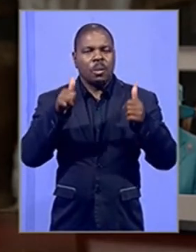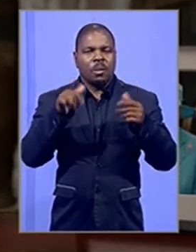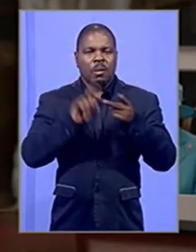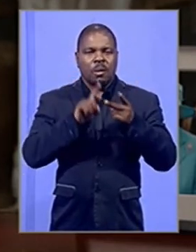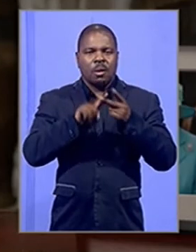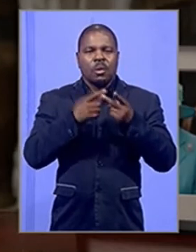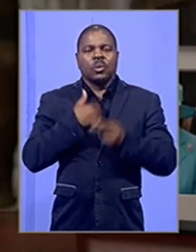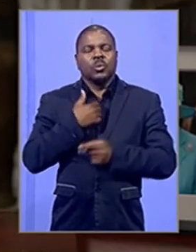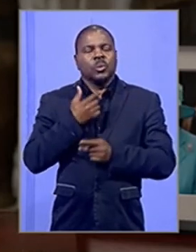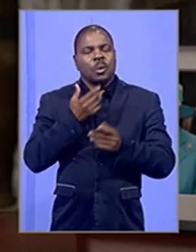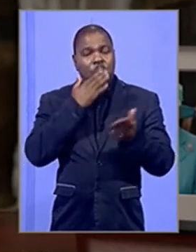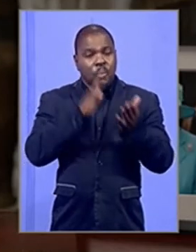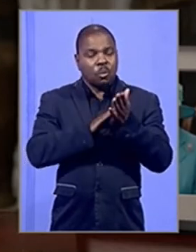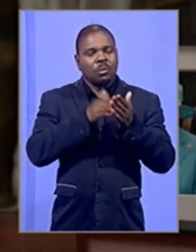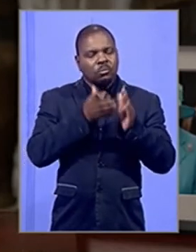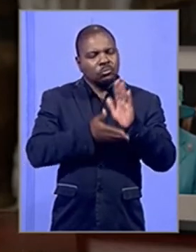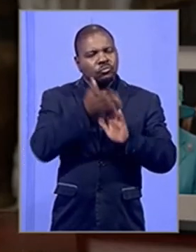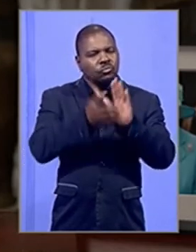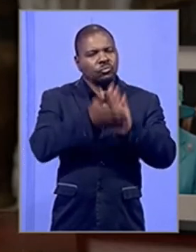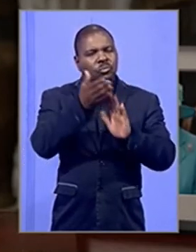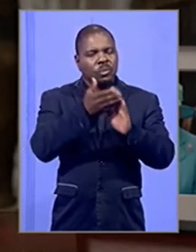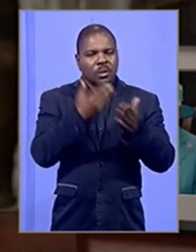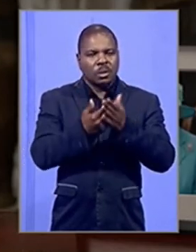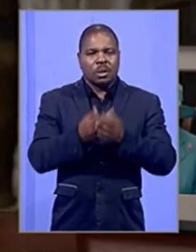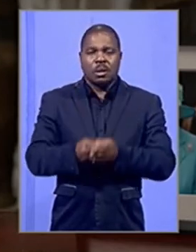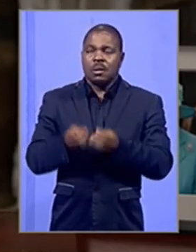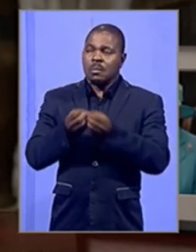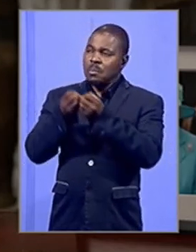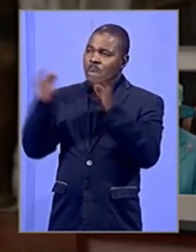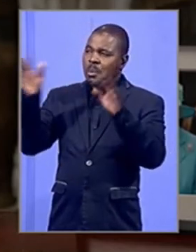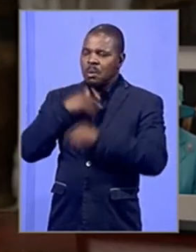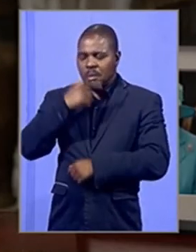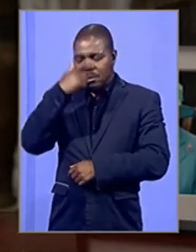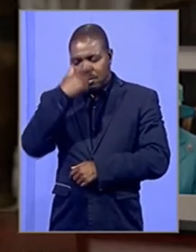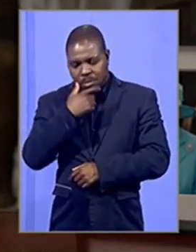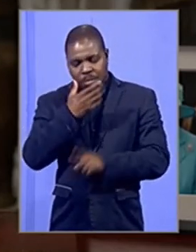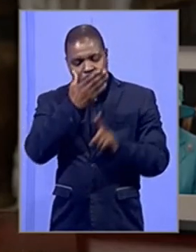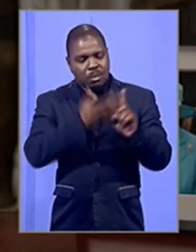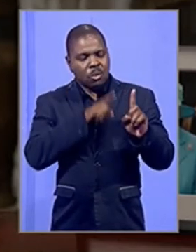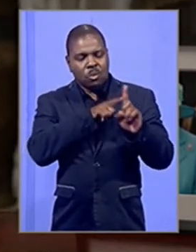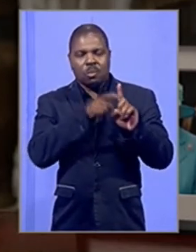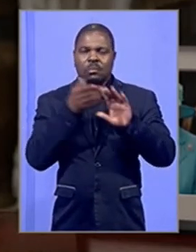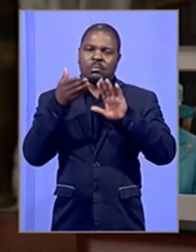destiny kept, and she is mourned most deeply in her passing.